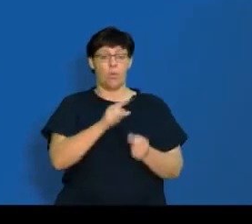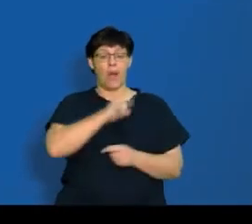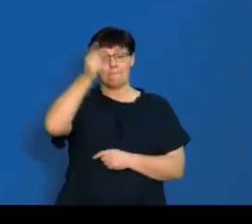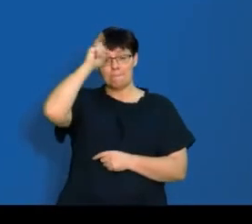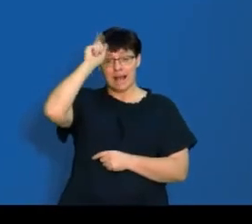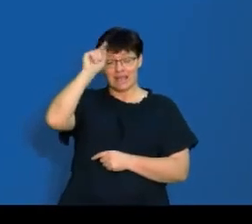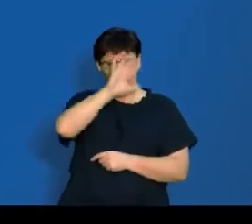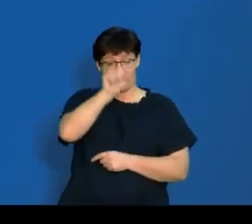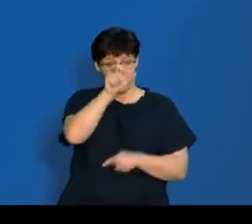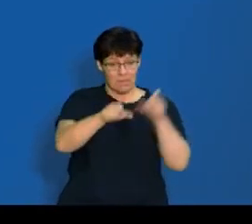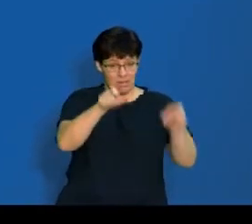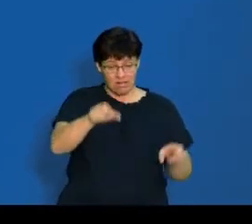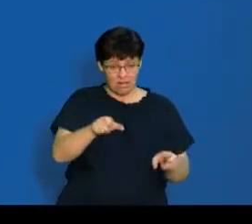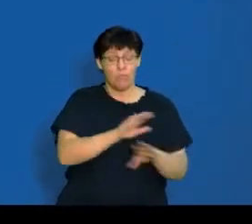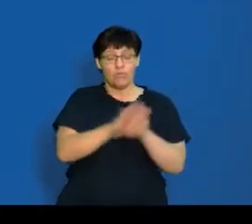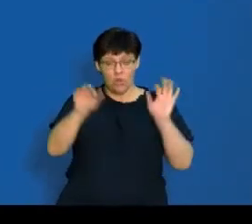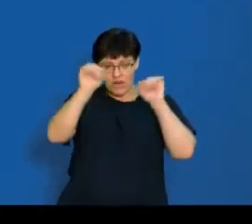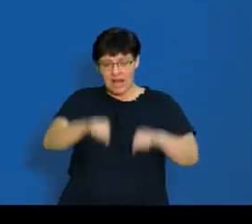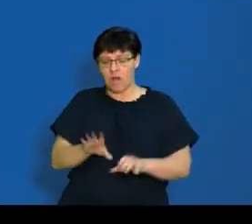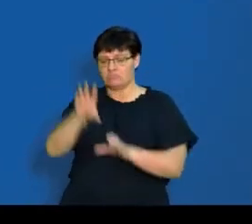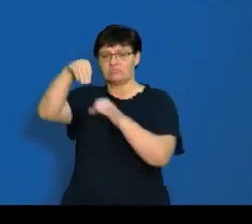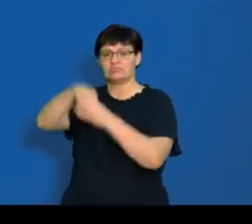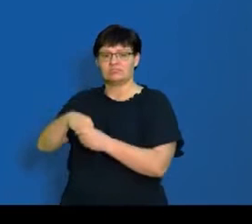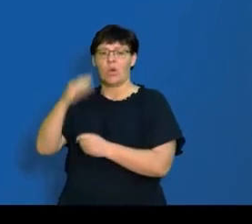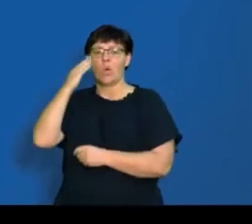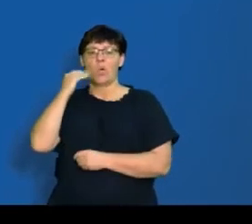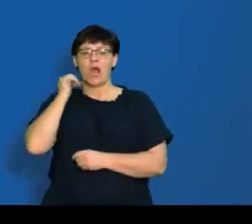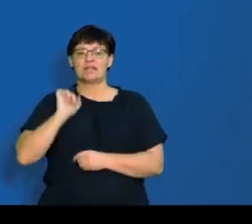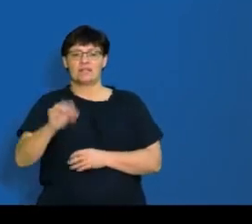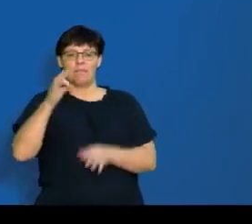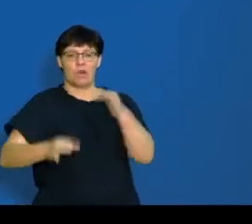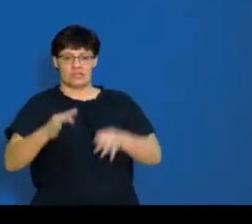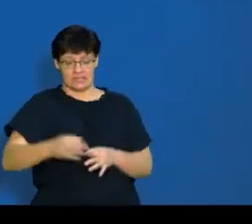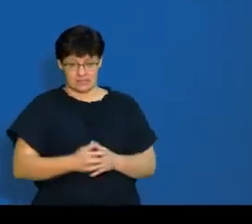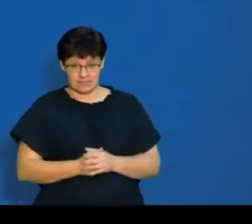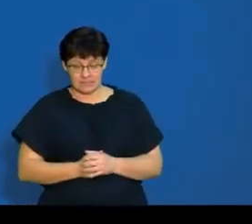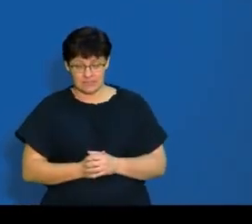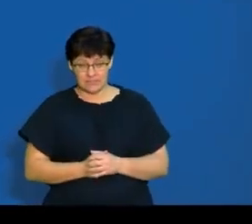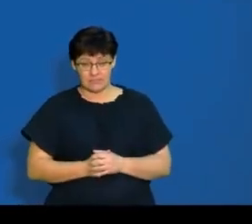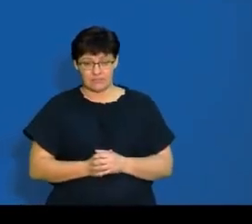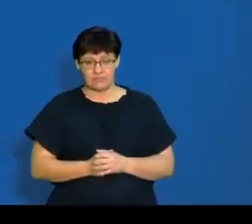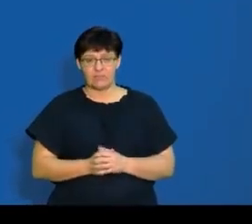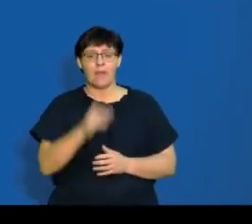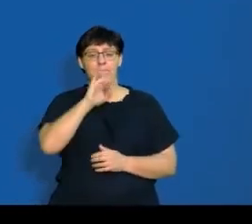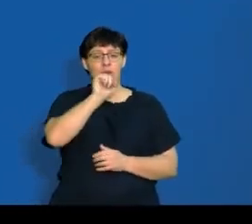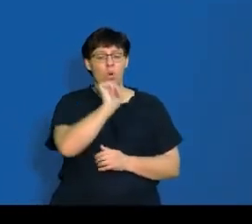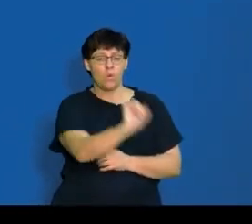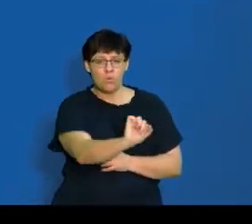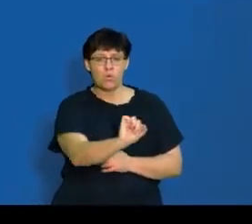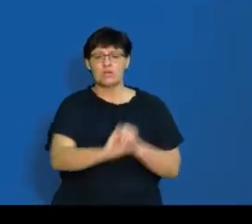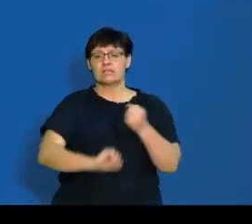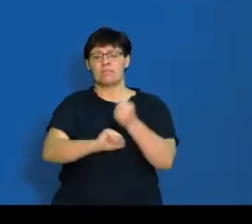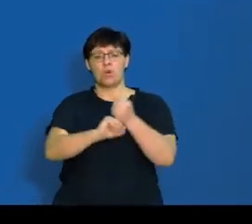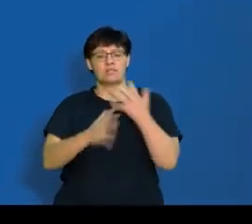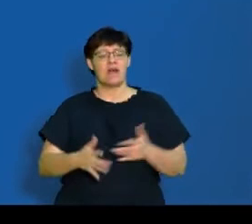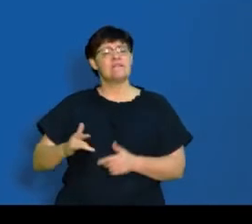South Africans were not allowed to play a role in white South African politics. Biko and his supporters